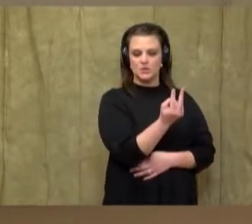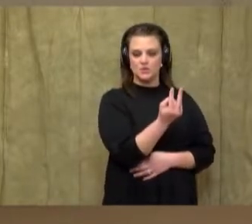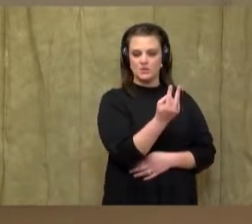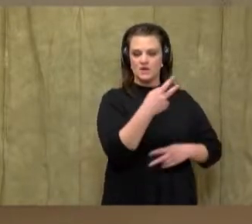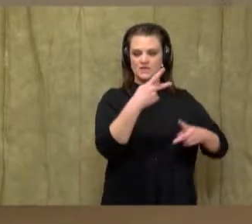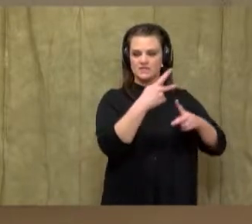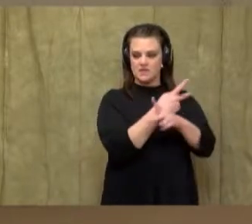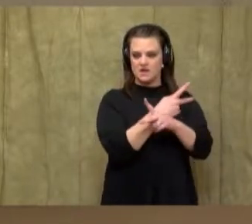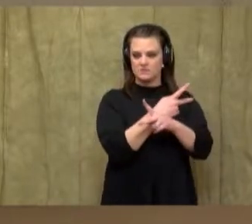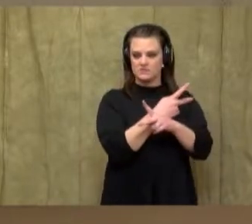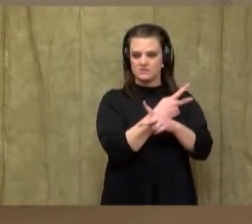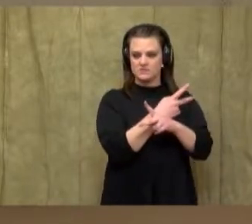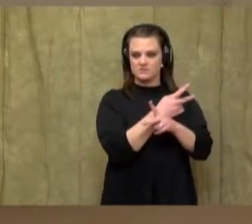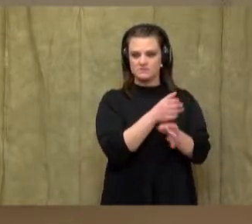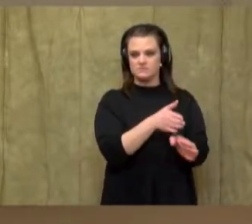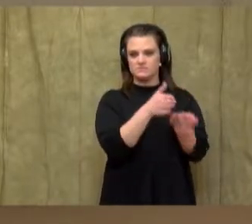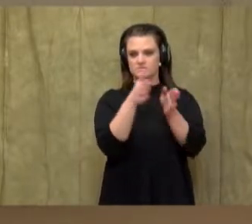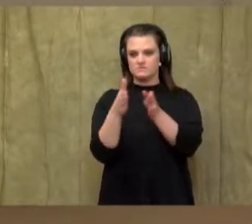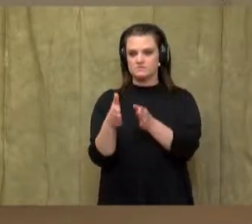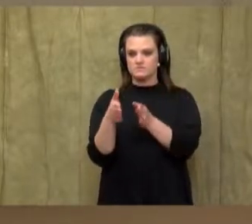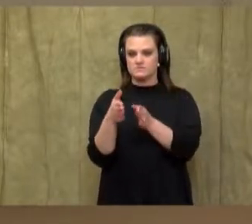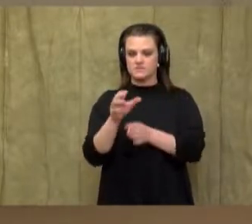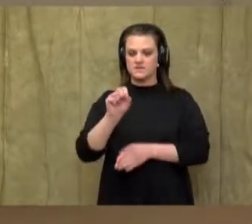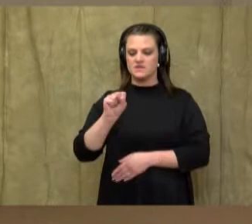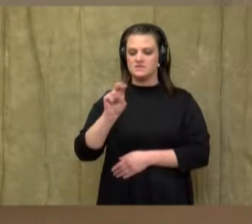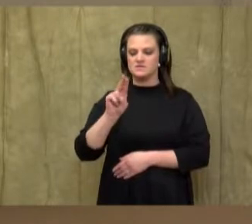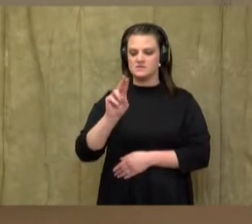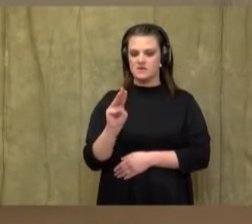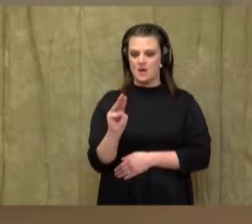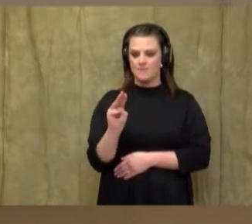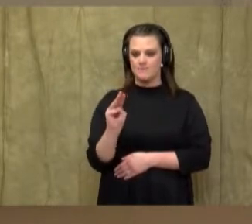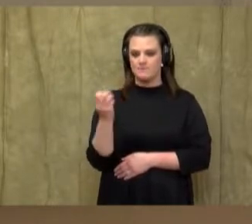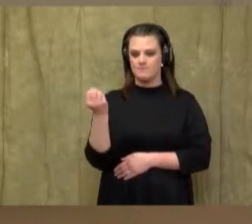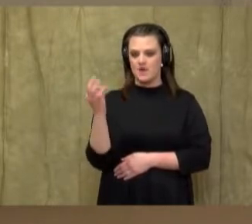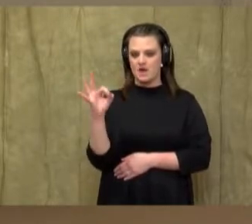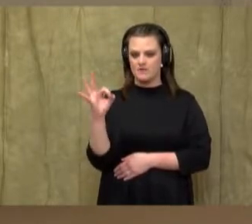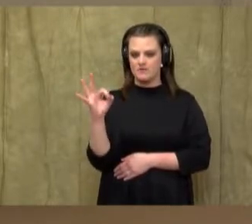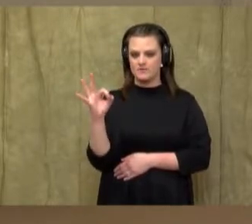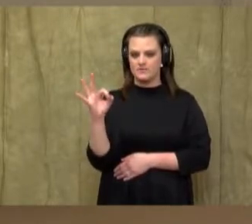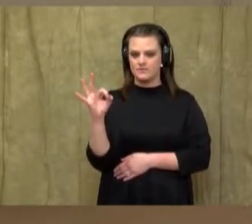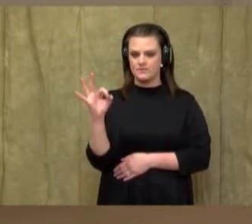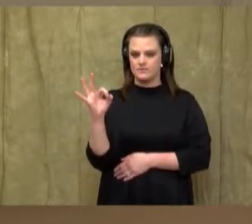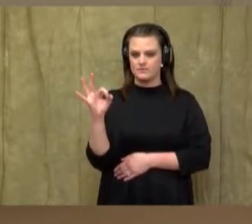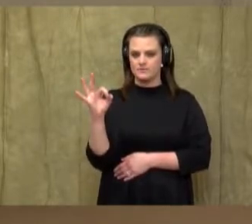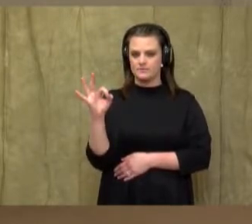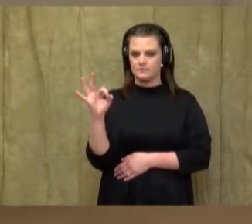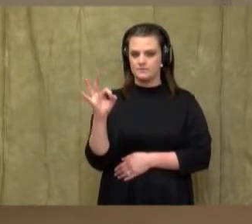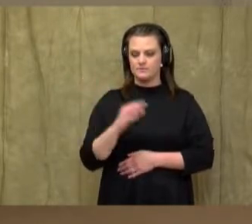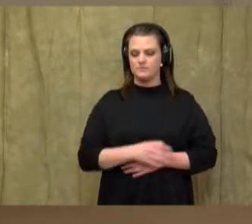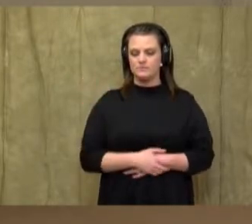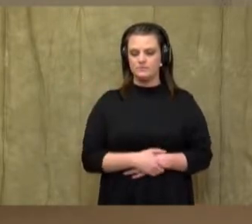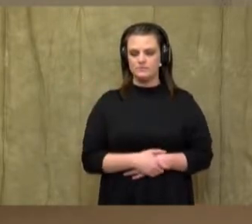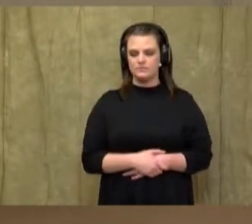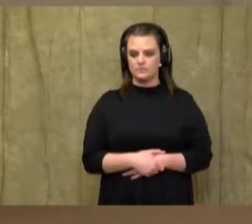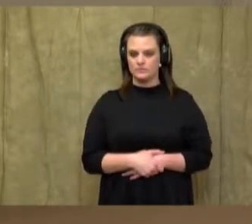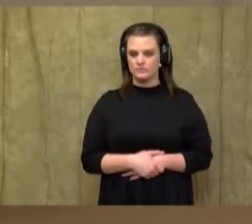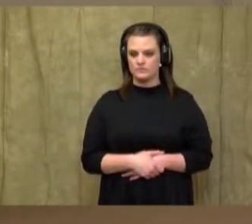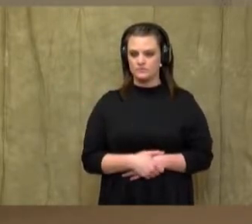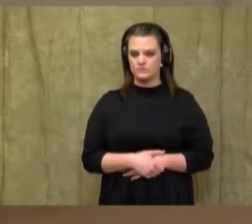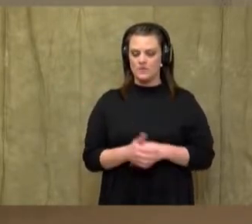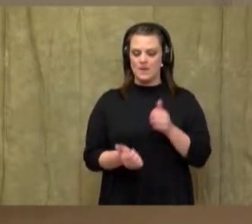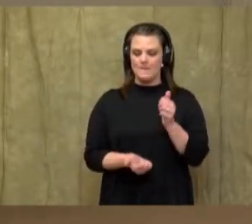times, and then I see the sum of. Most of the time when you